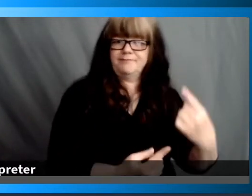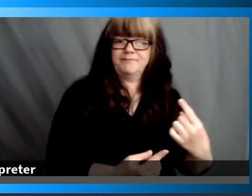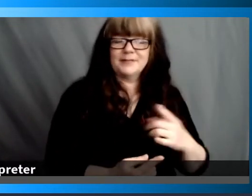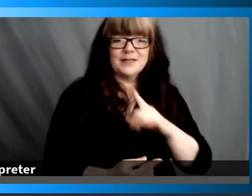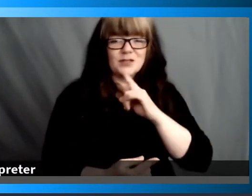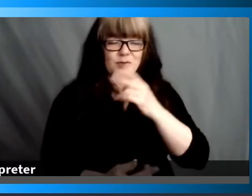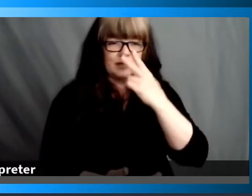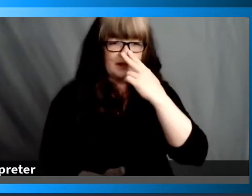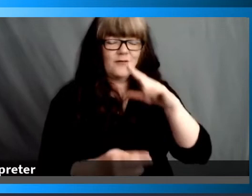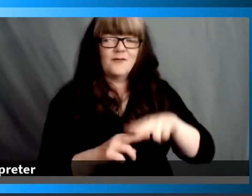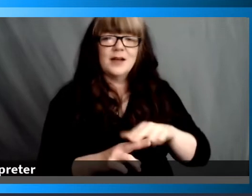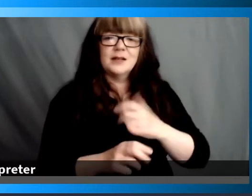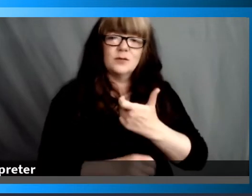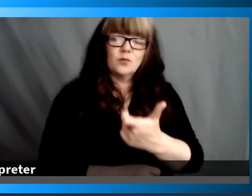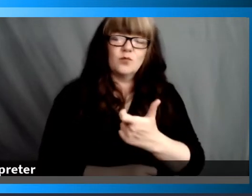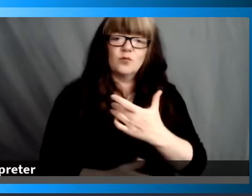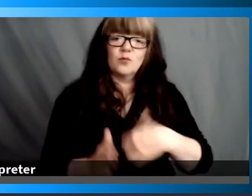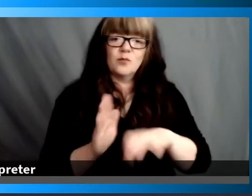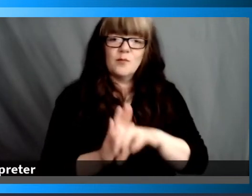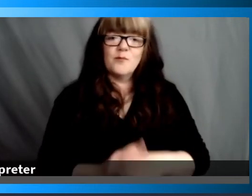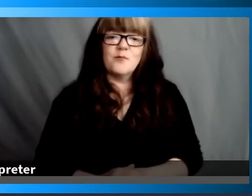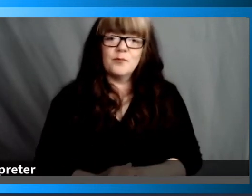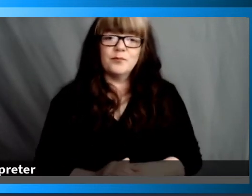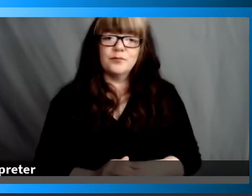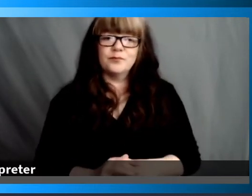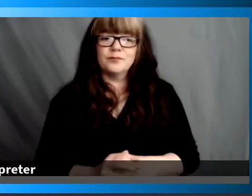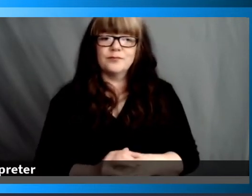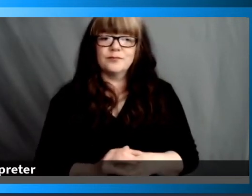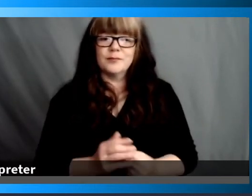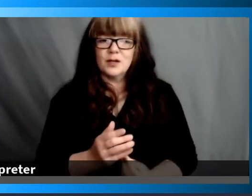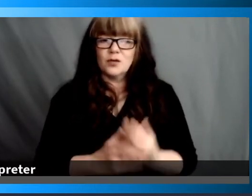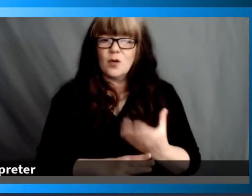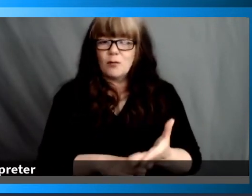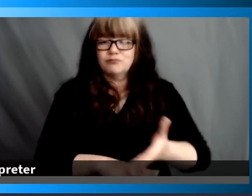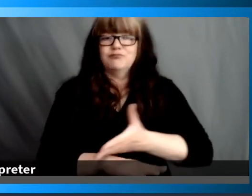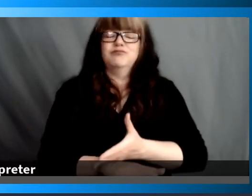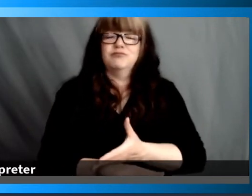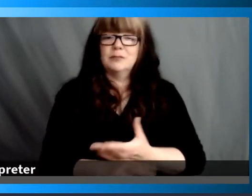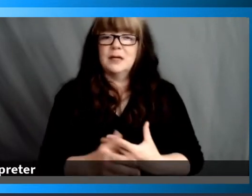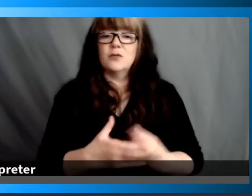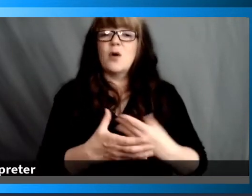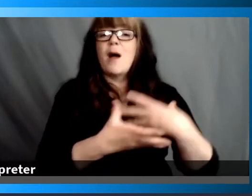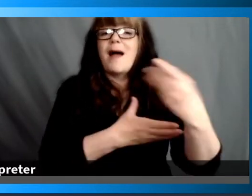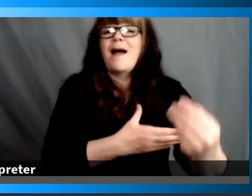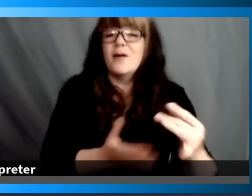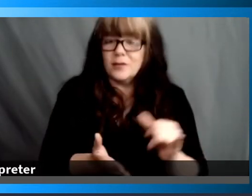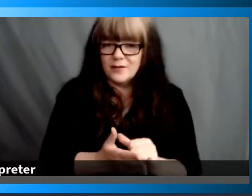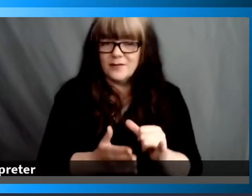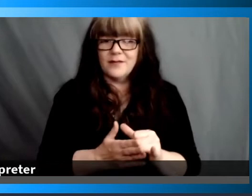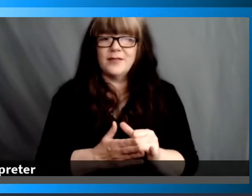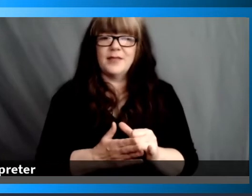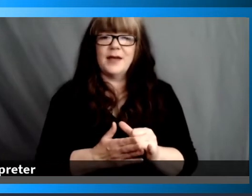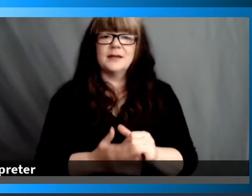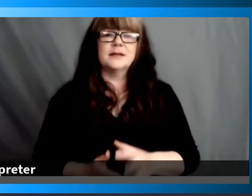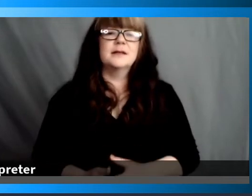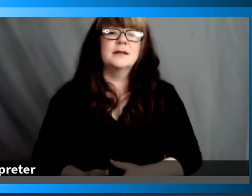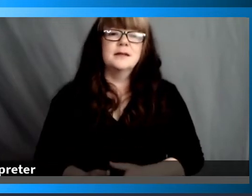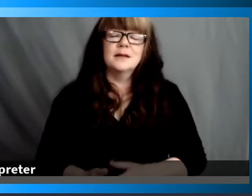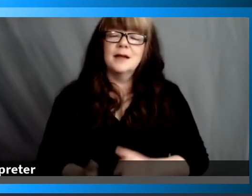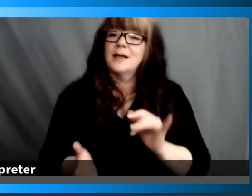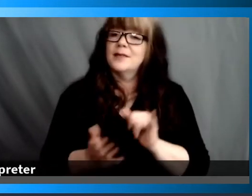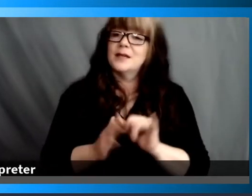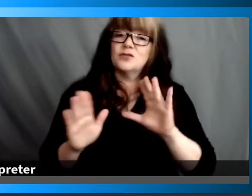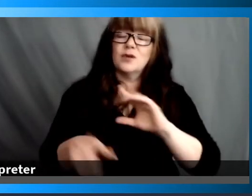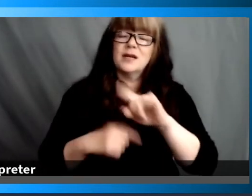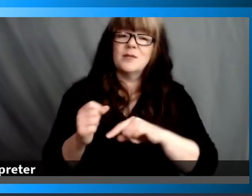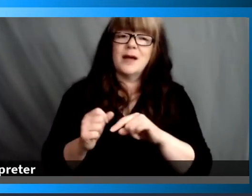fun to watch these characters grow within that sphere and grow out of it too. And that's the thing that's so great about the show, right? The